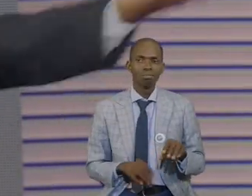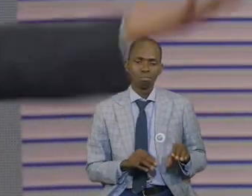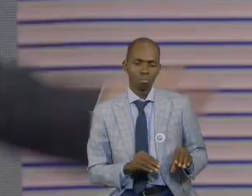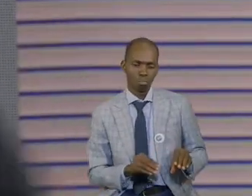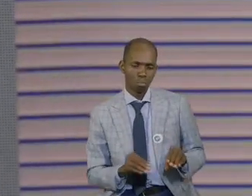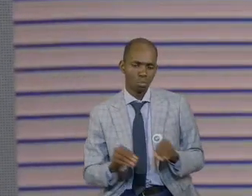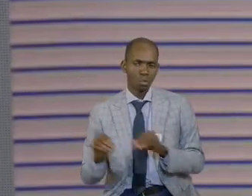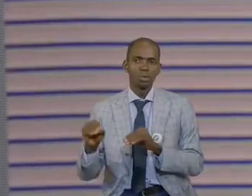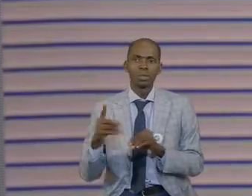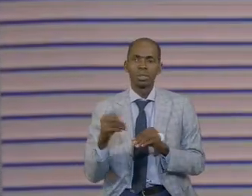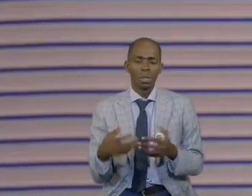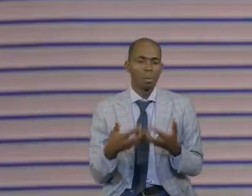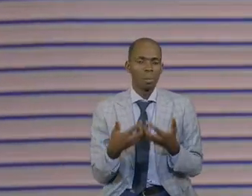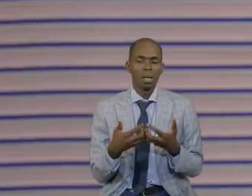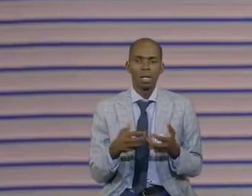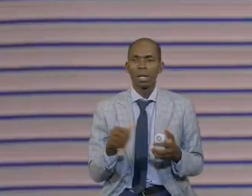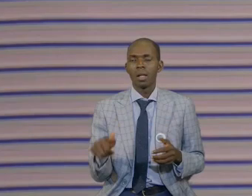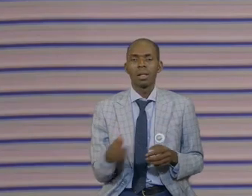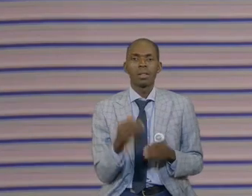the machine anymore.